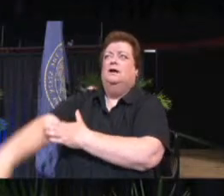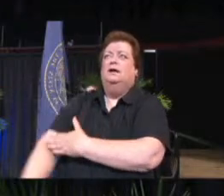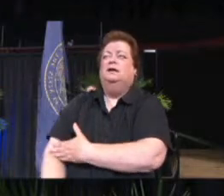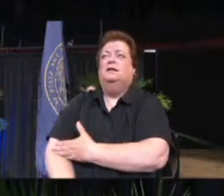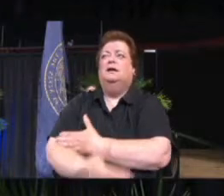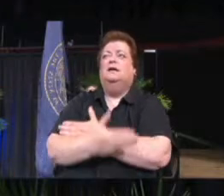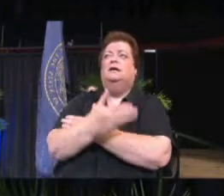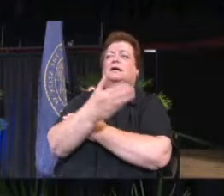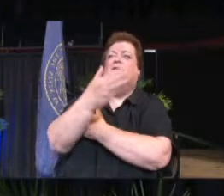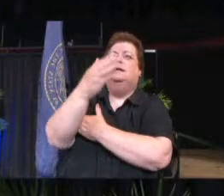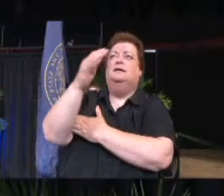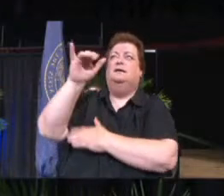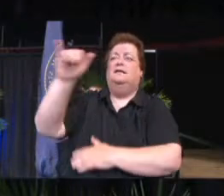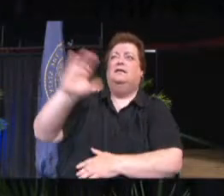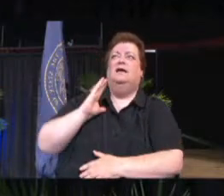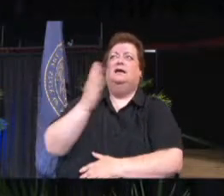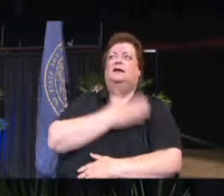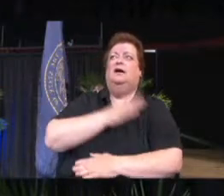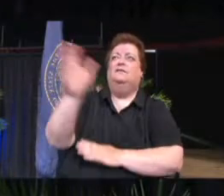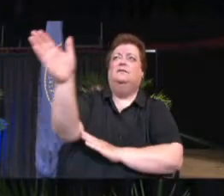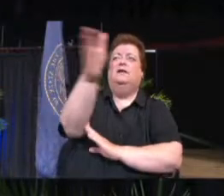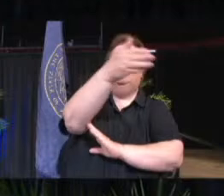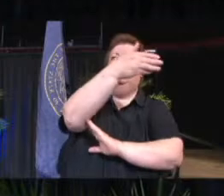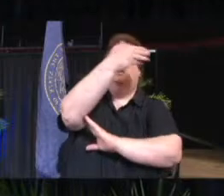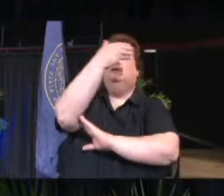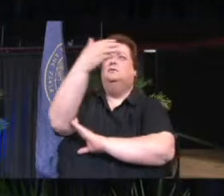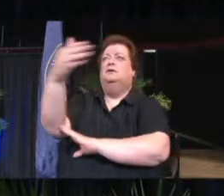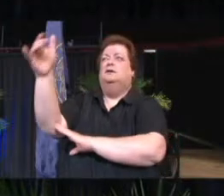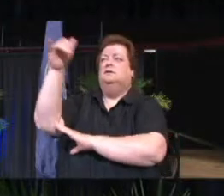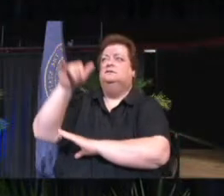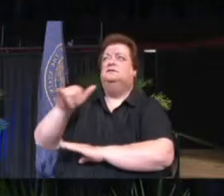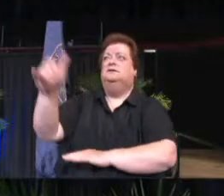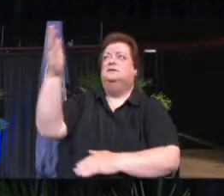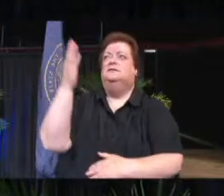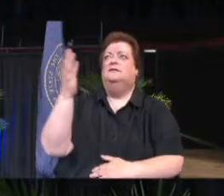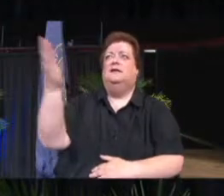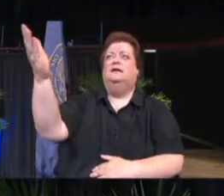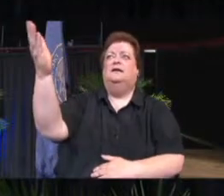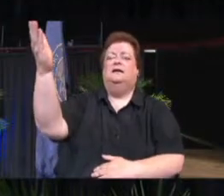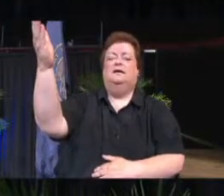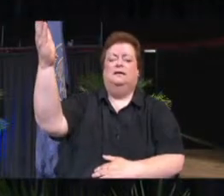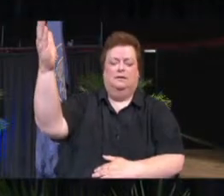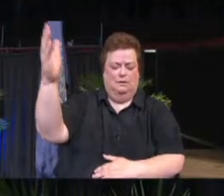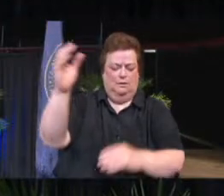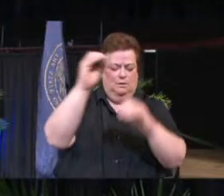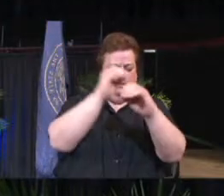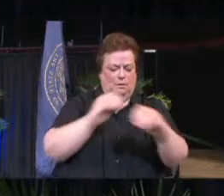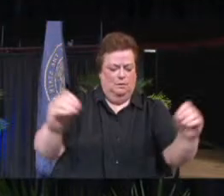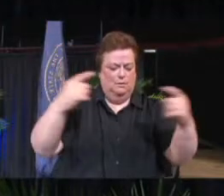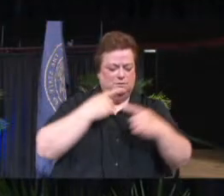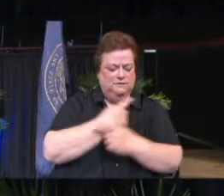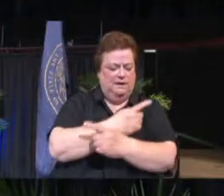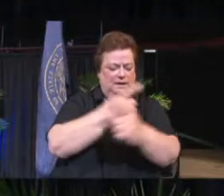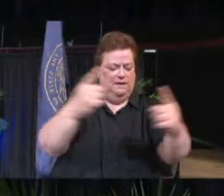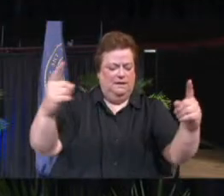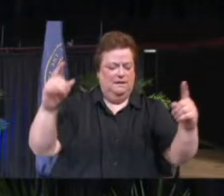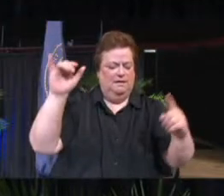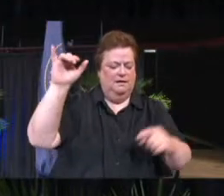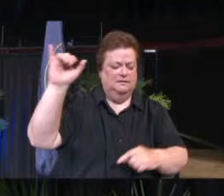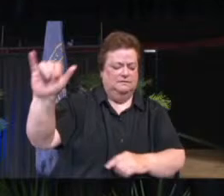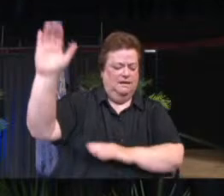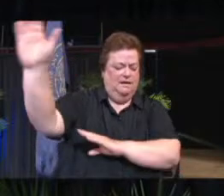the night that our flag was still there. Oh,